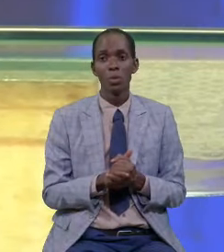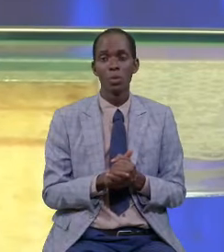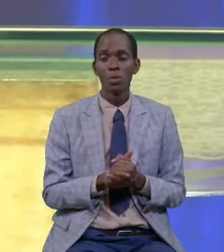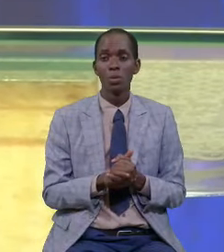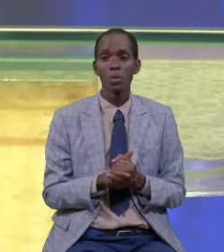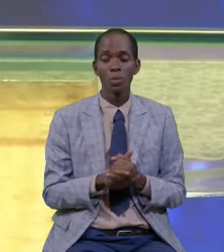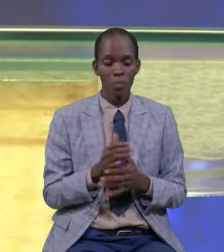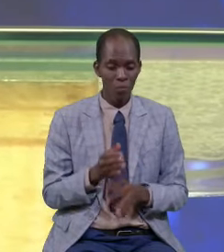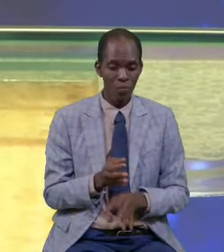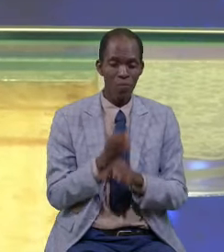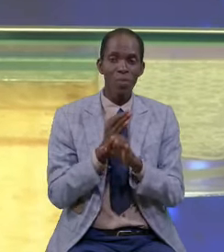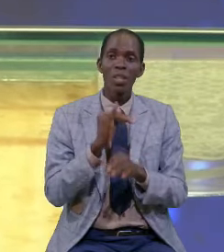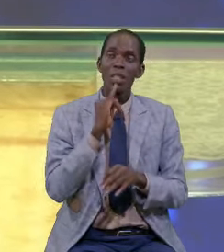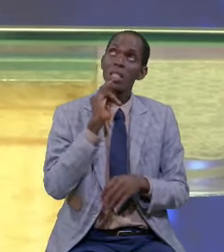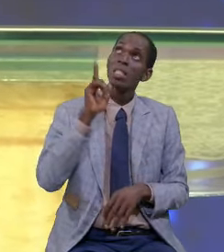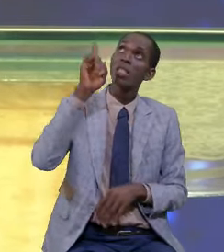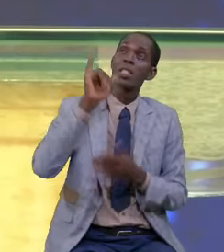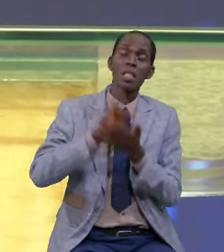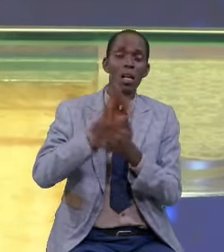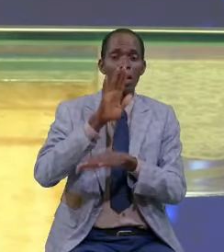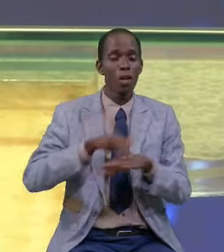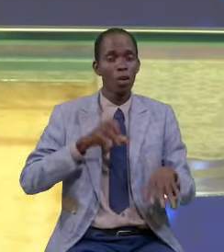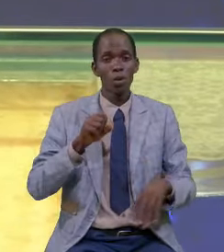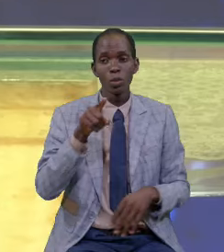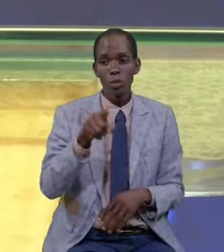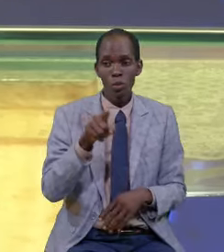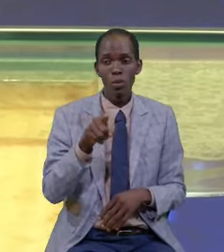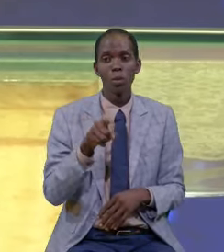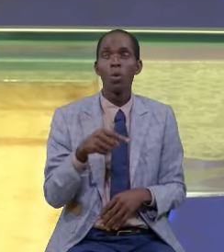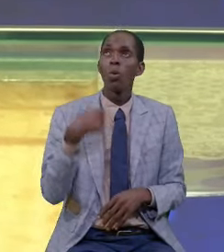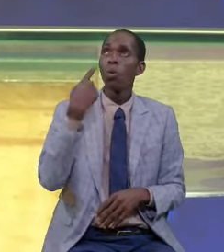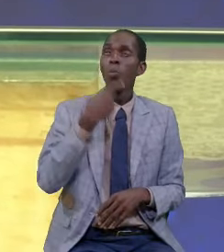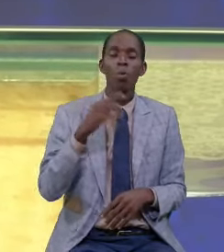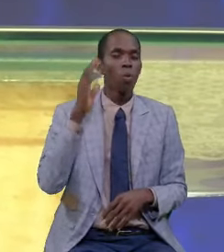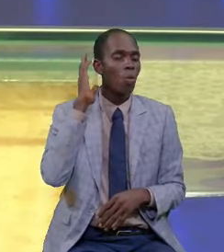Faithfully see that calleth you, who also will do it.